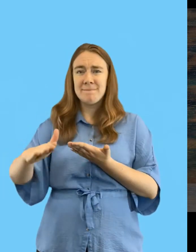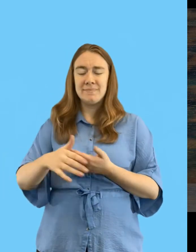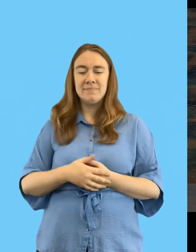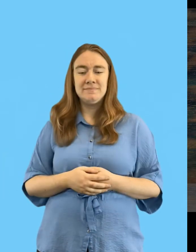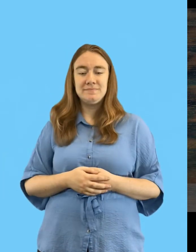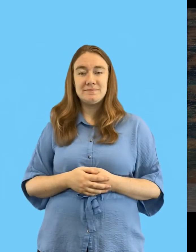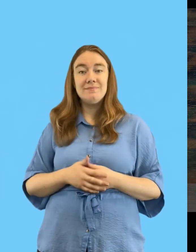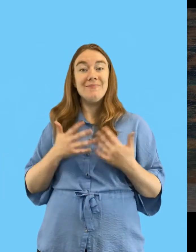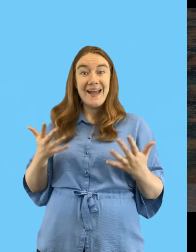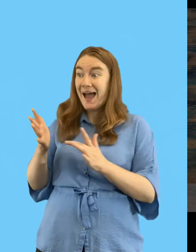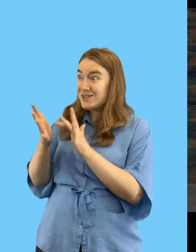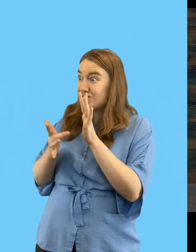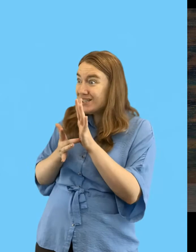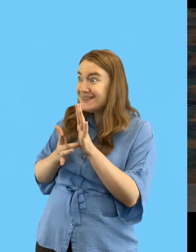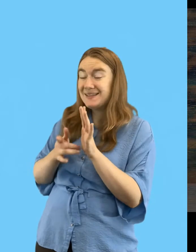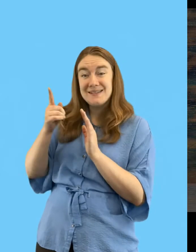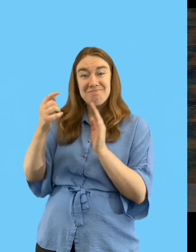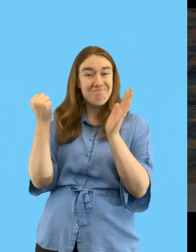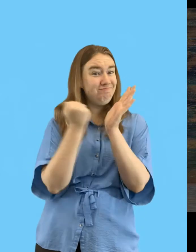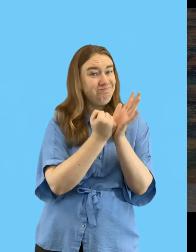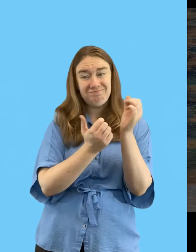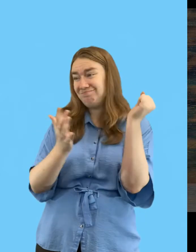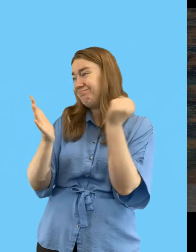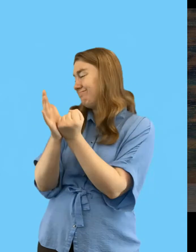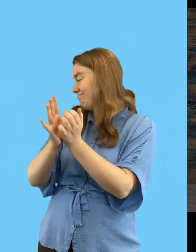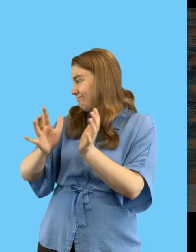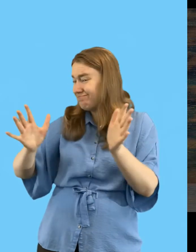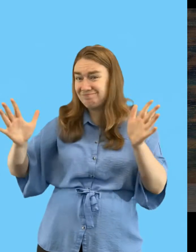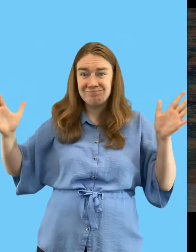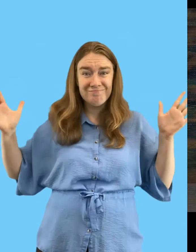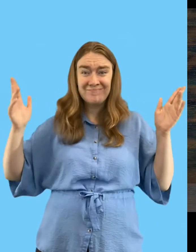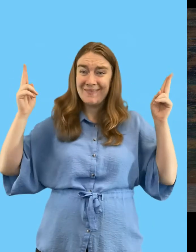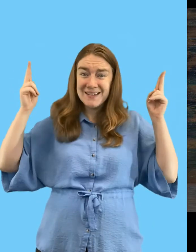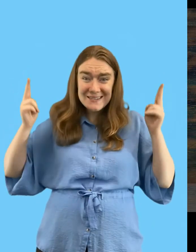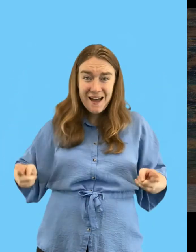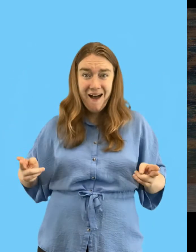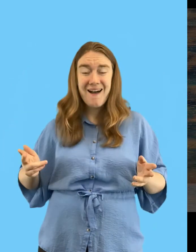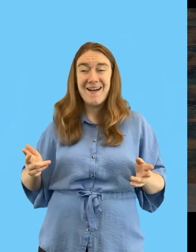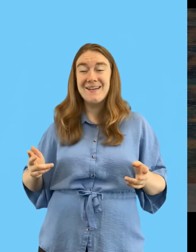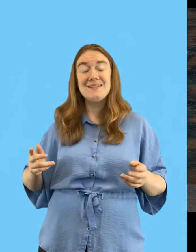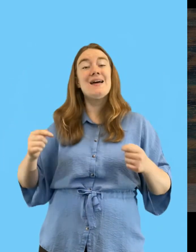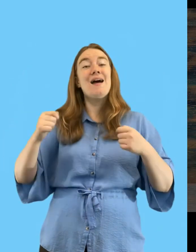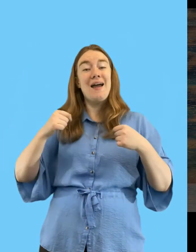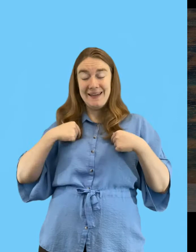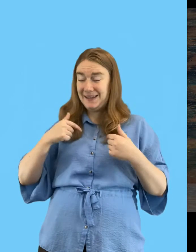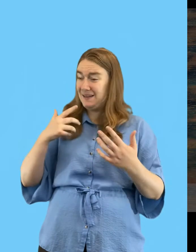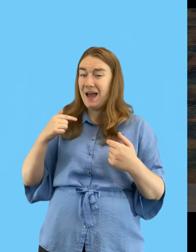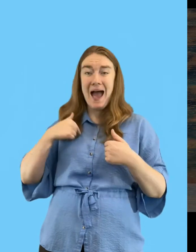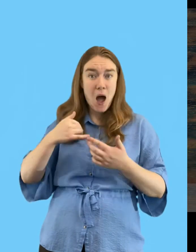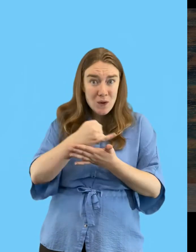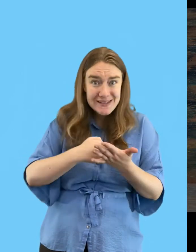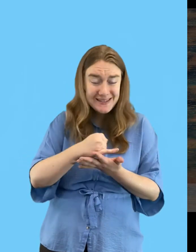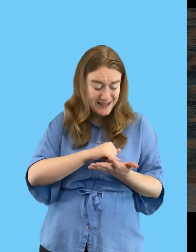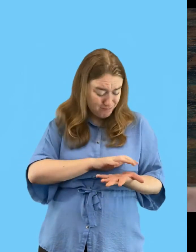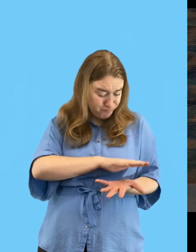And when Jesus dies on the cross, he absorbs the cost of our sin, everything we've